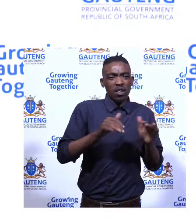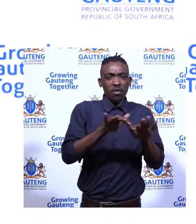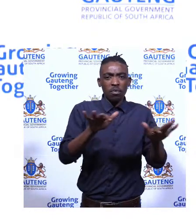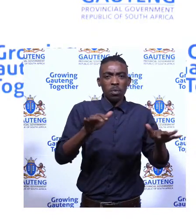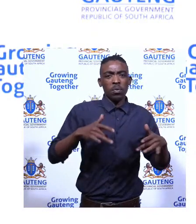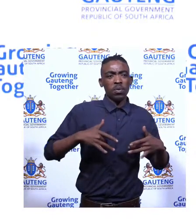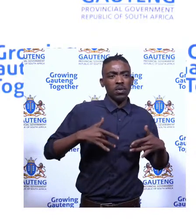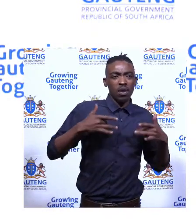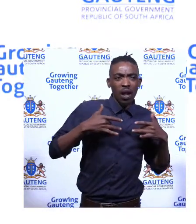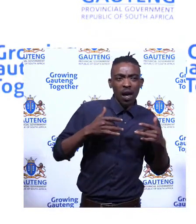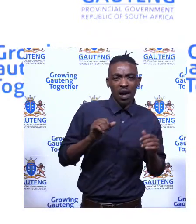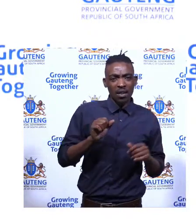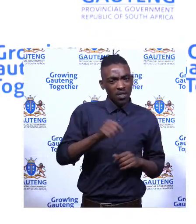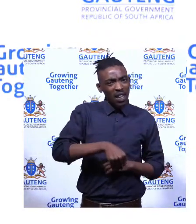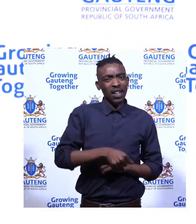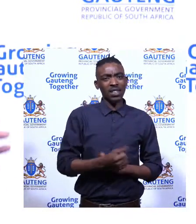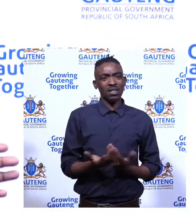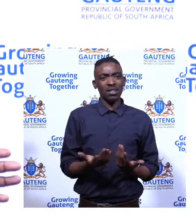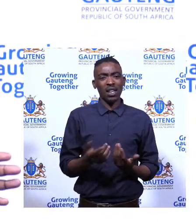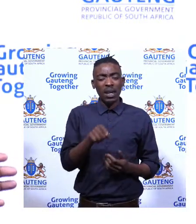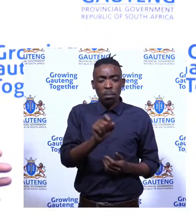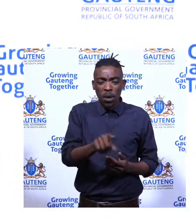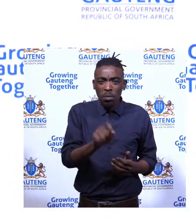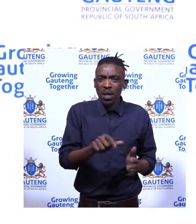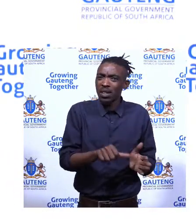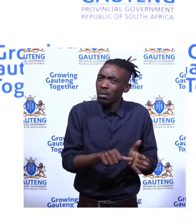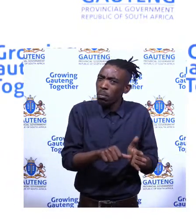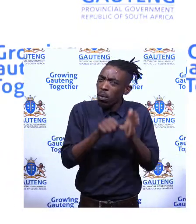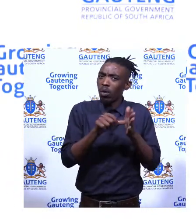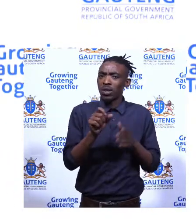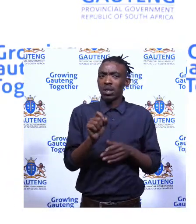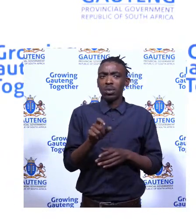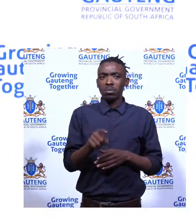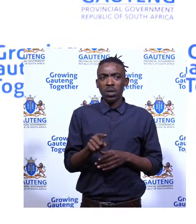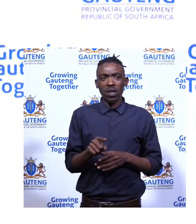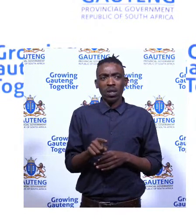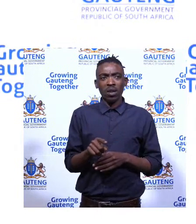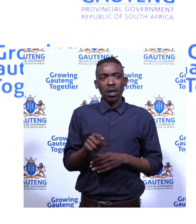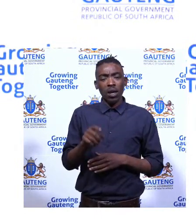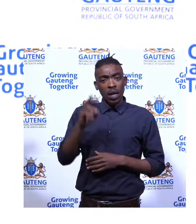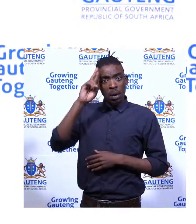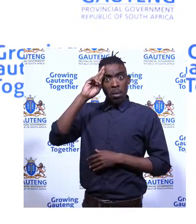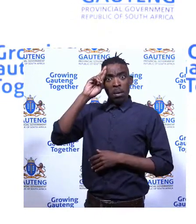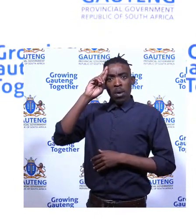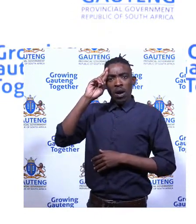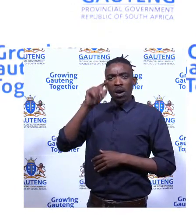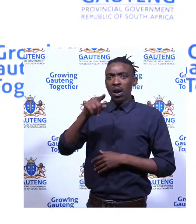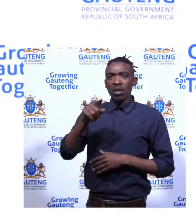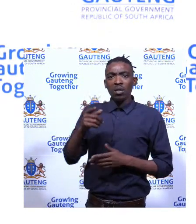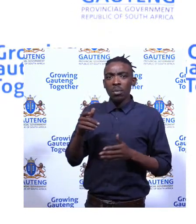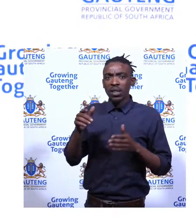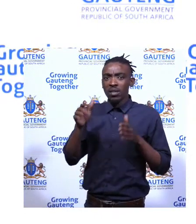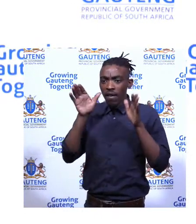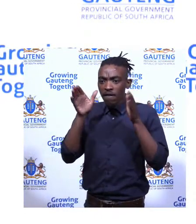one imperative. It's a very important imperative. We must do everything. And at the same